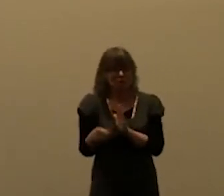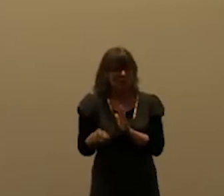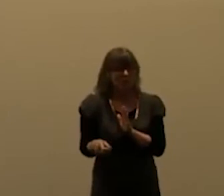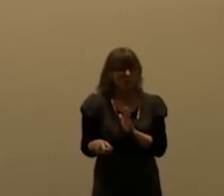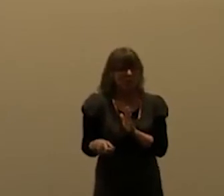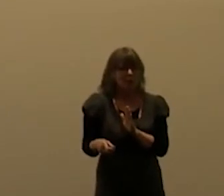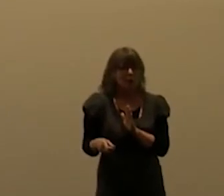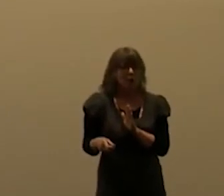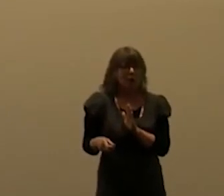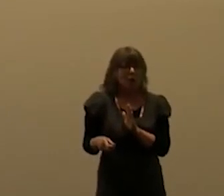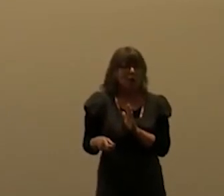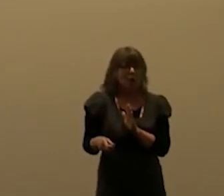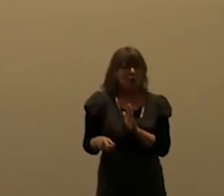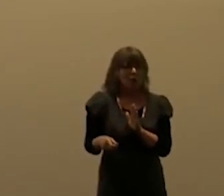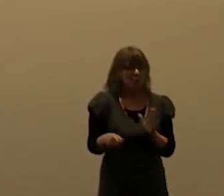okay.